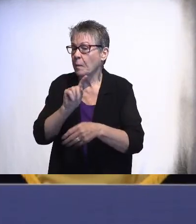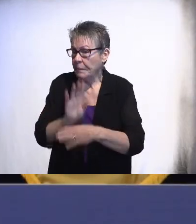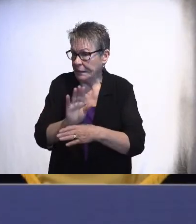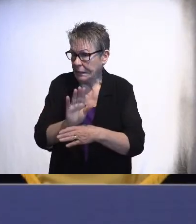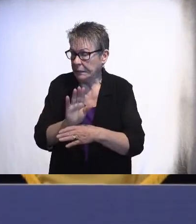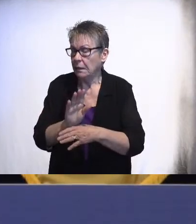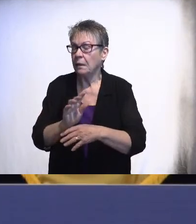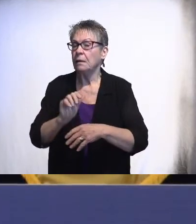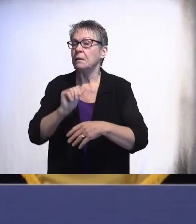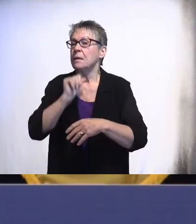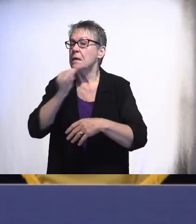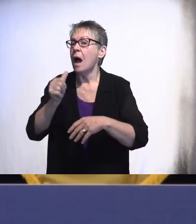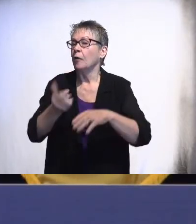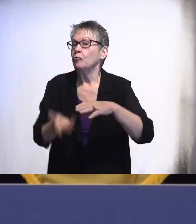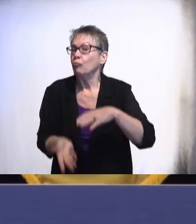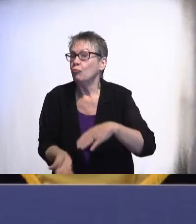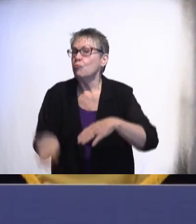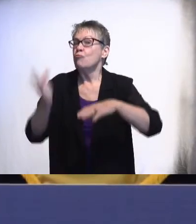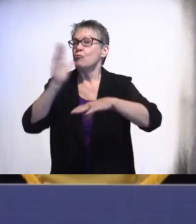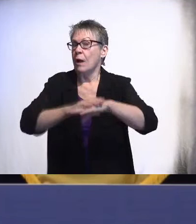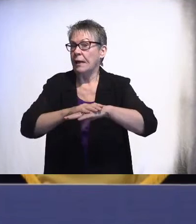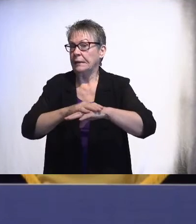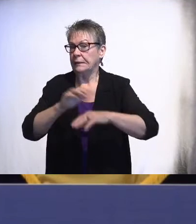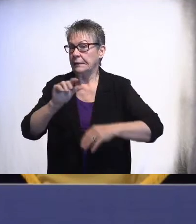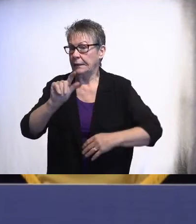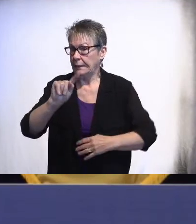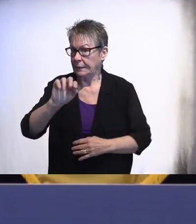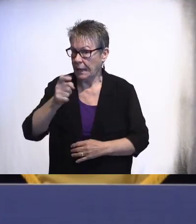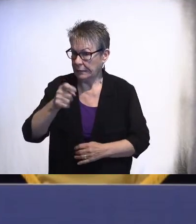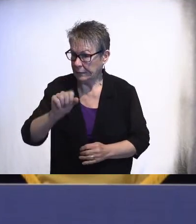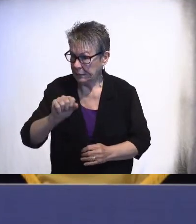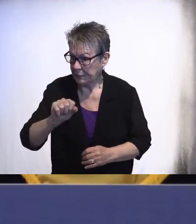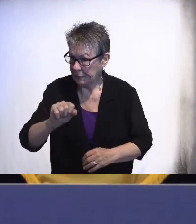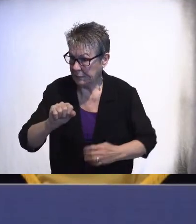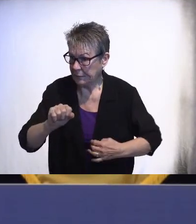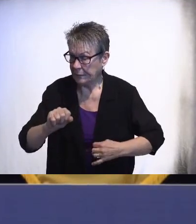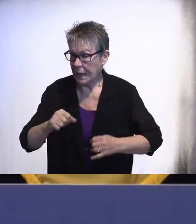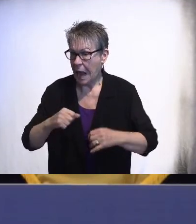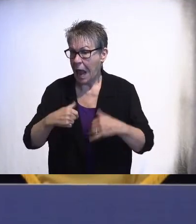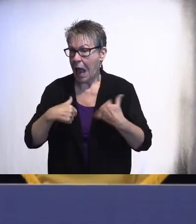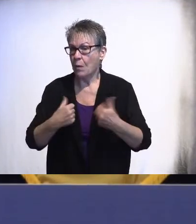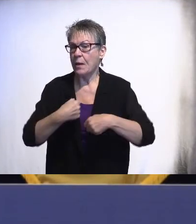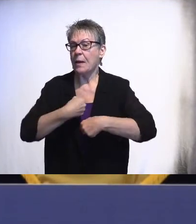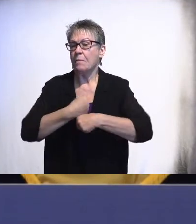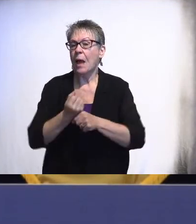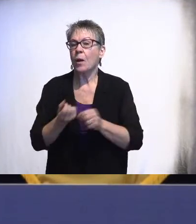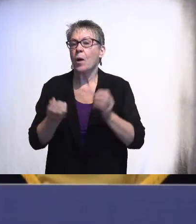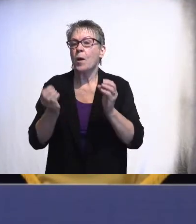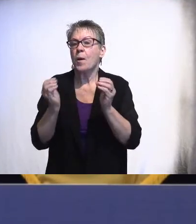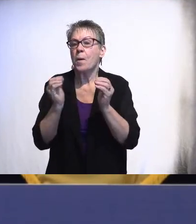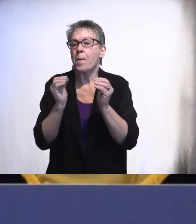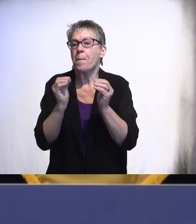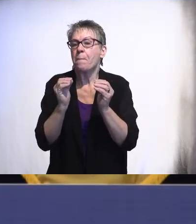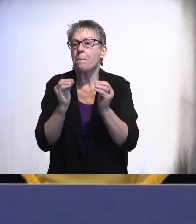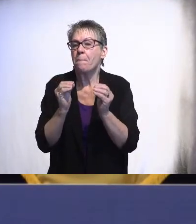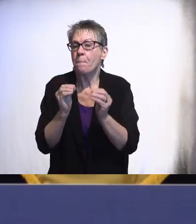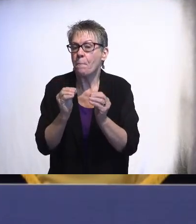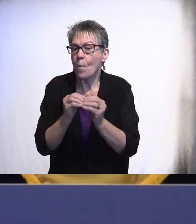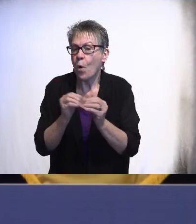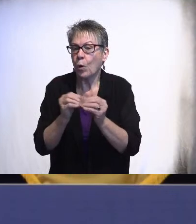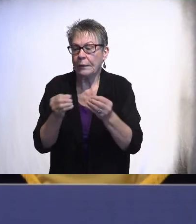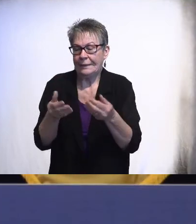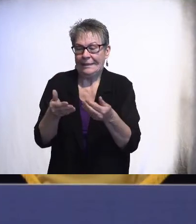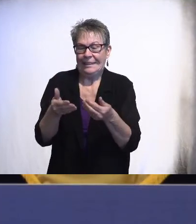as opposed to not just go up, but you can do some things to press them to go down? We hope we can. No news to make, but that's something we're